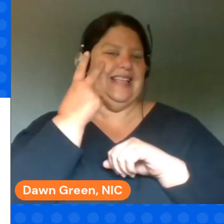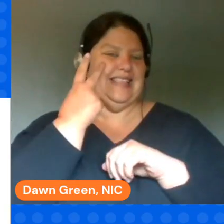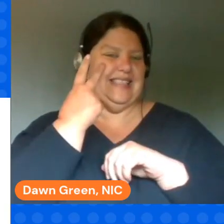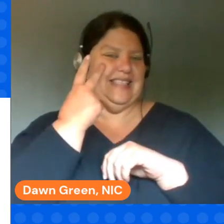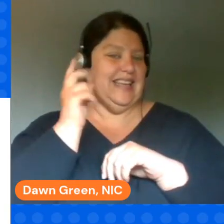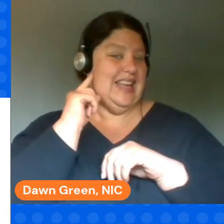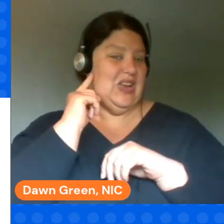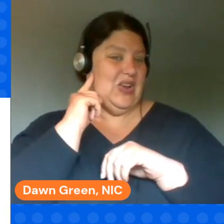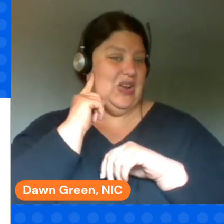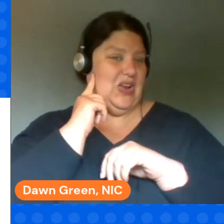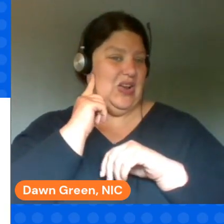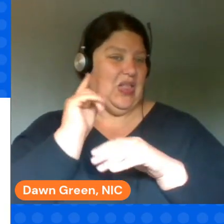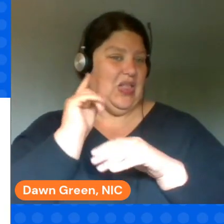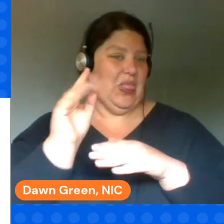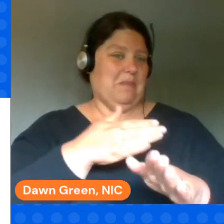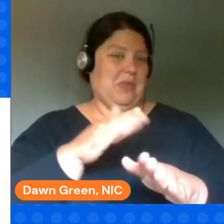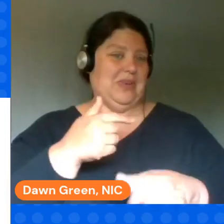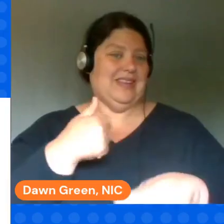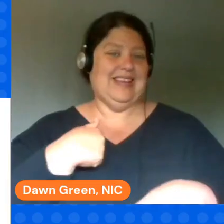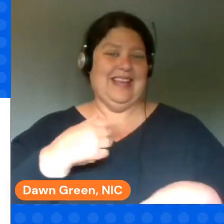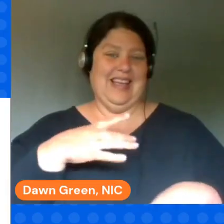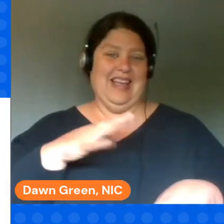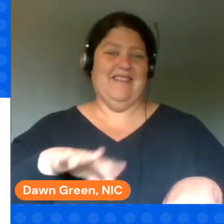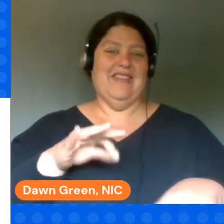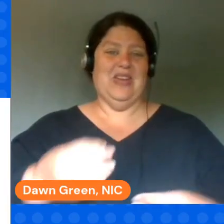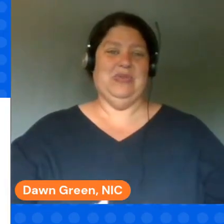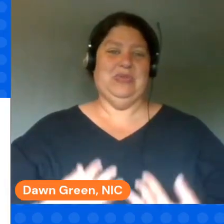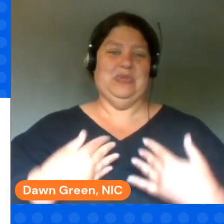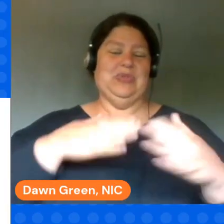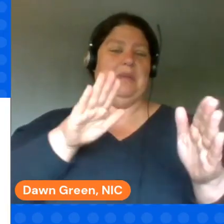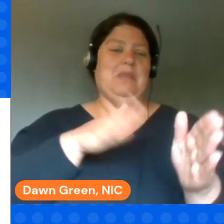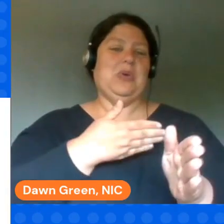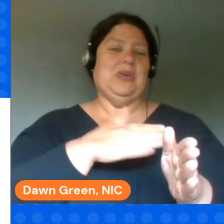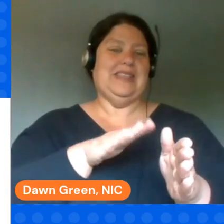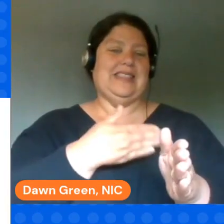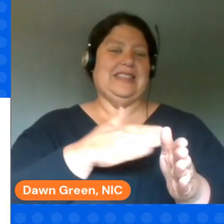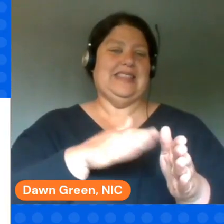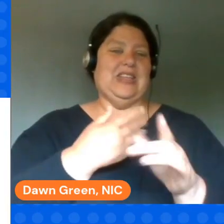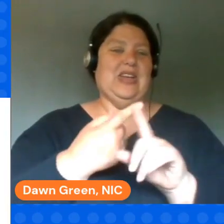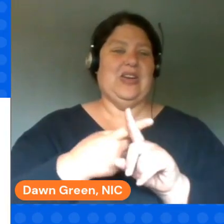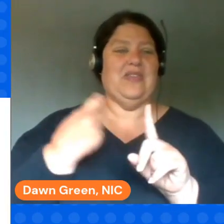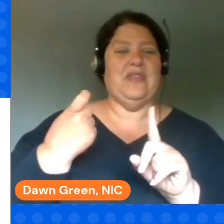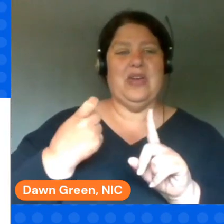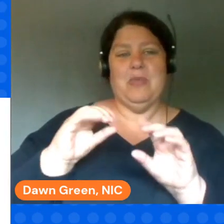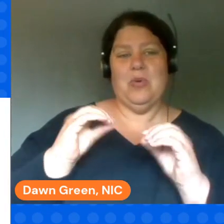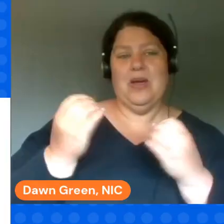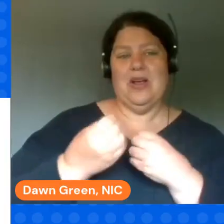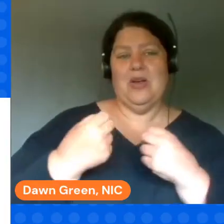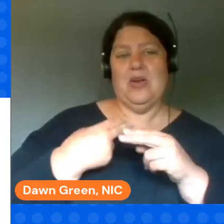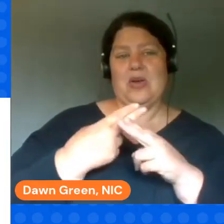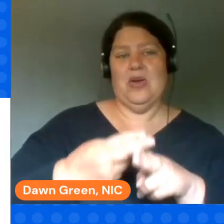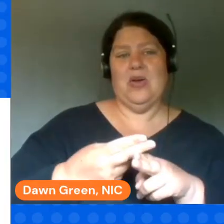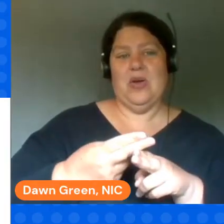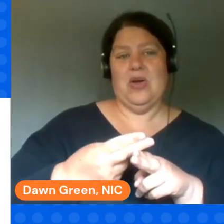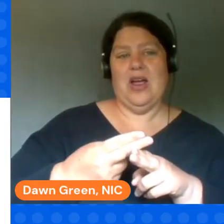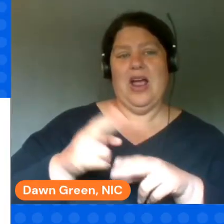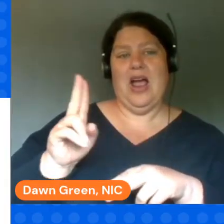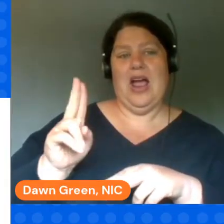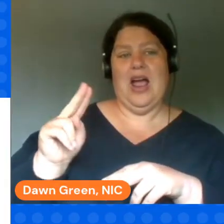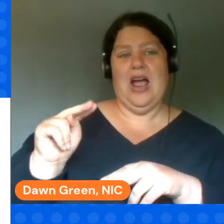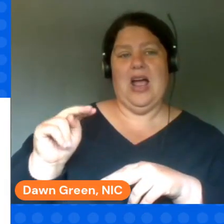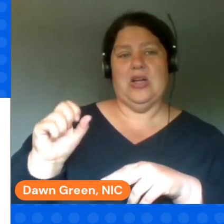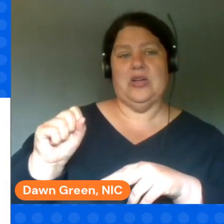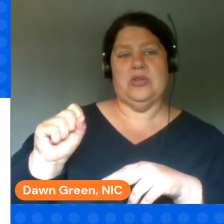because I found this really, really inspiring. So this is from an organization called Unstructured Studio